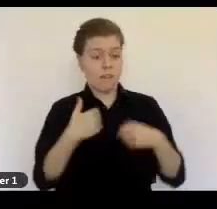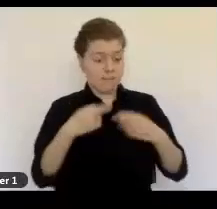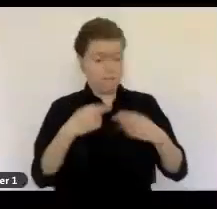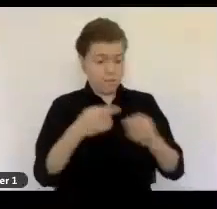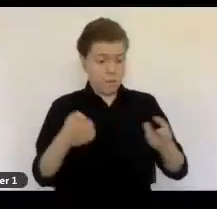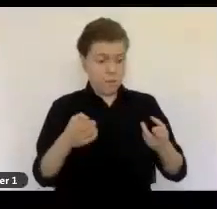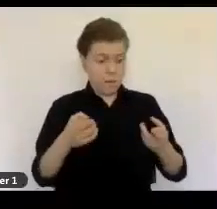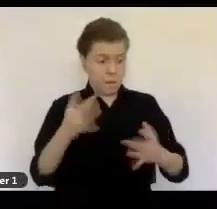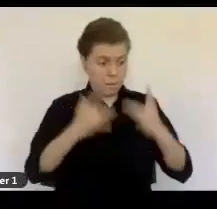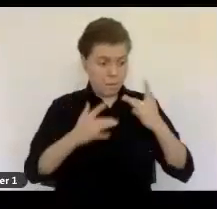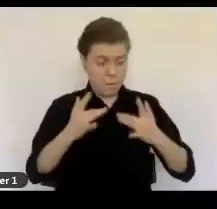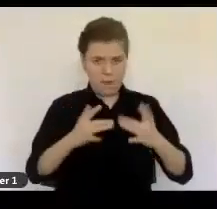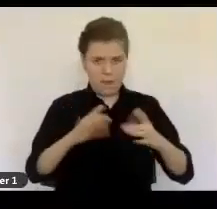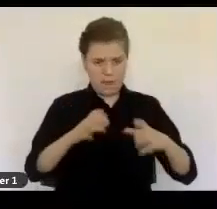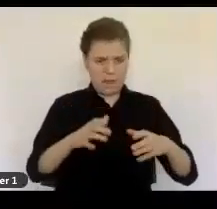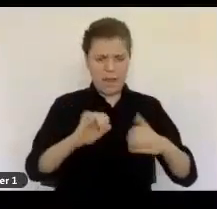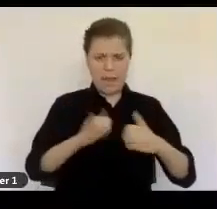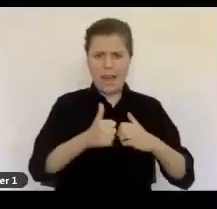or